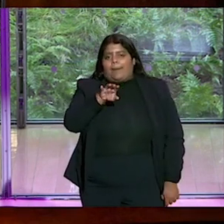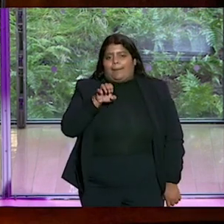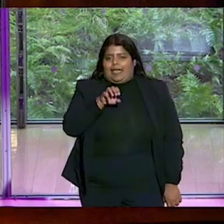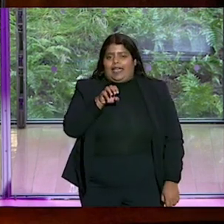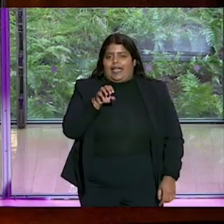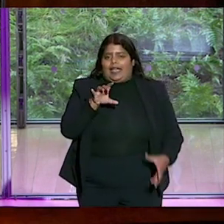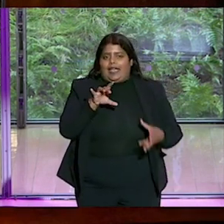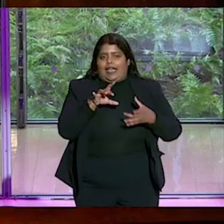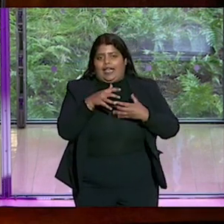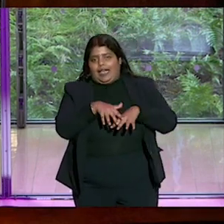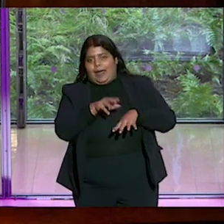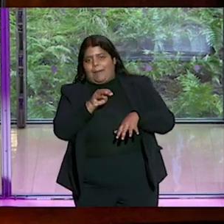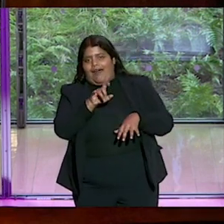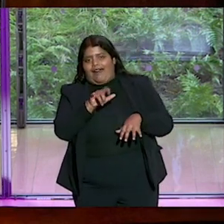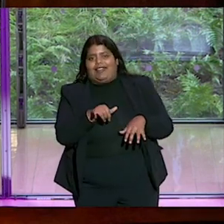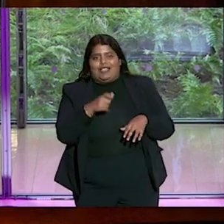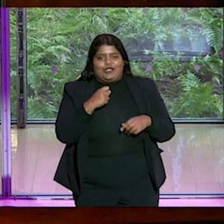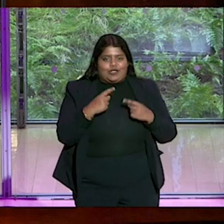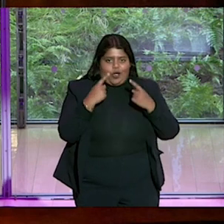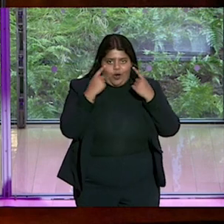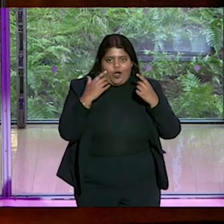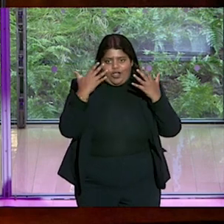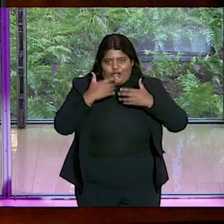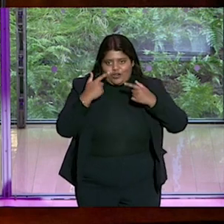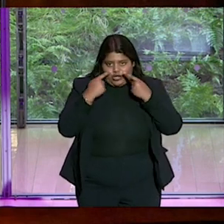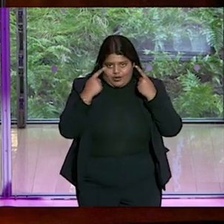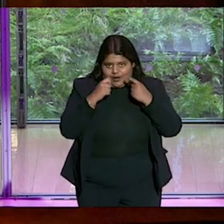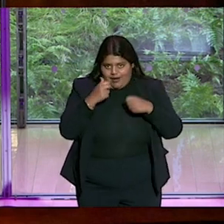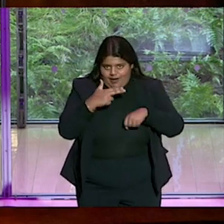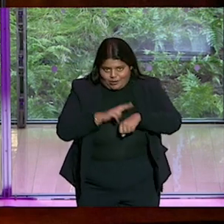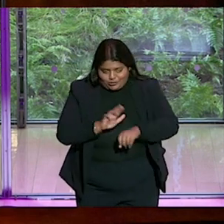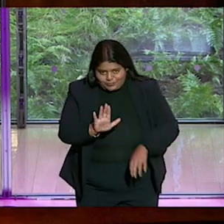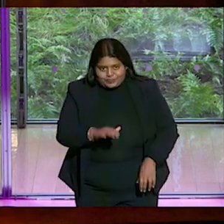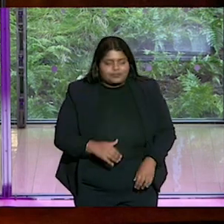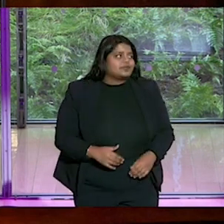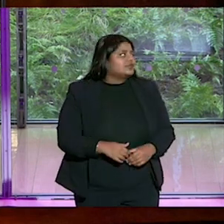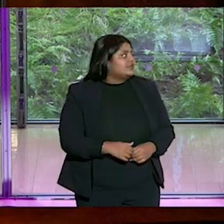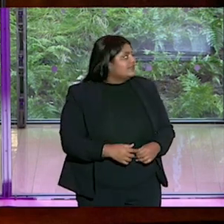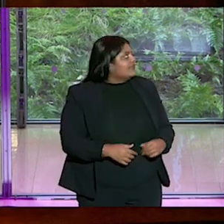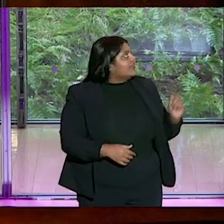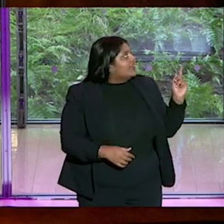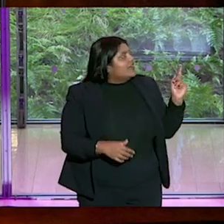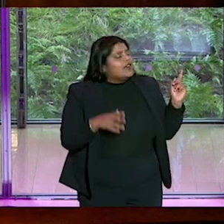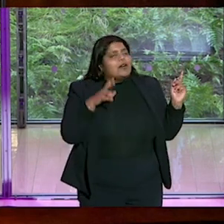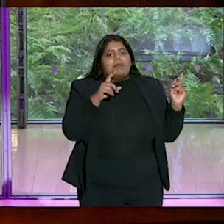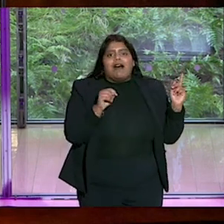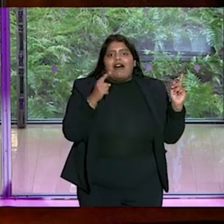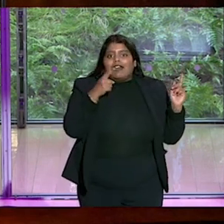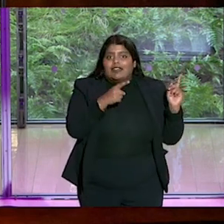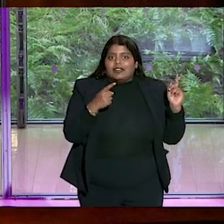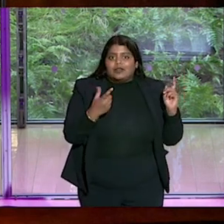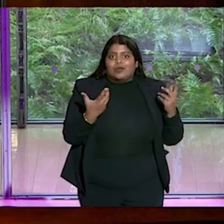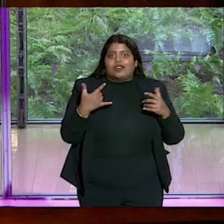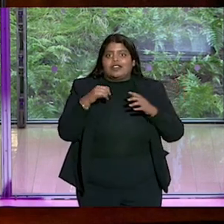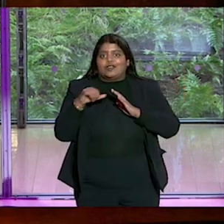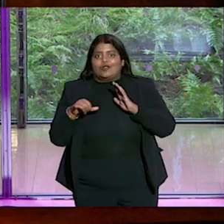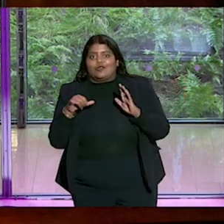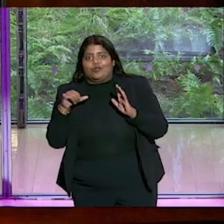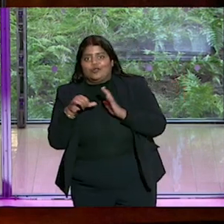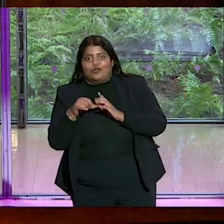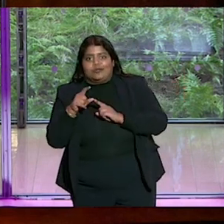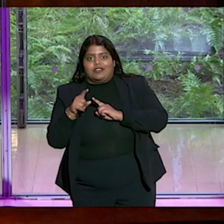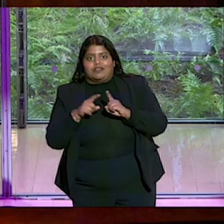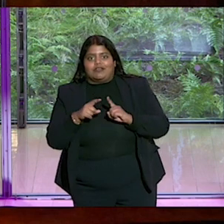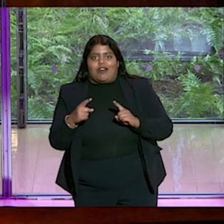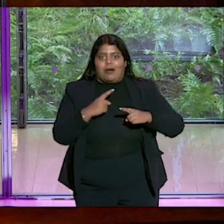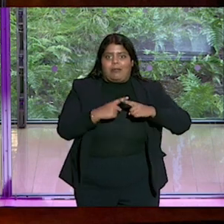Only a really nerdy foodie is going to dress up as this obscure YouTube personality for Halloween, and that is, my personality